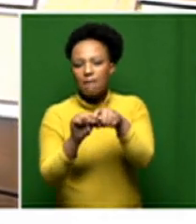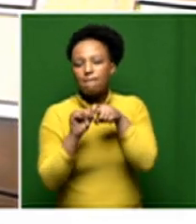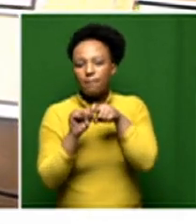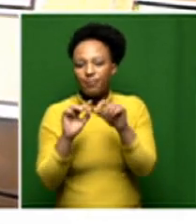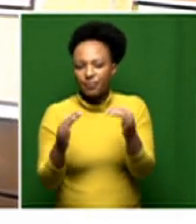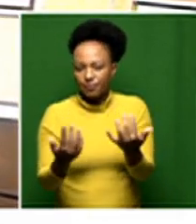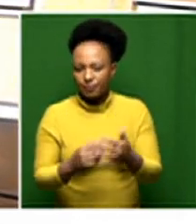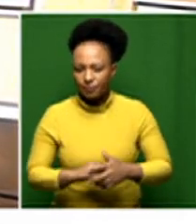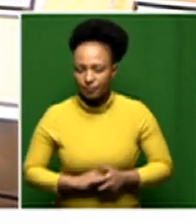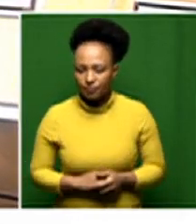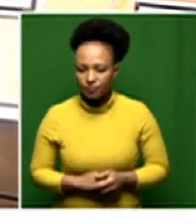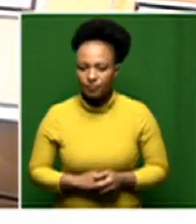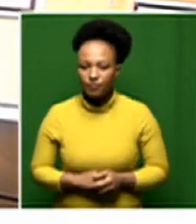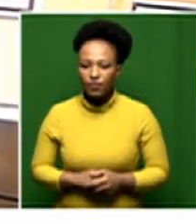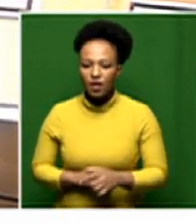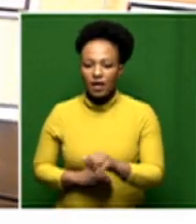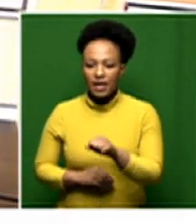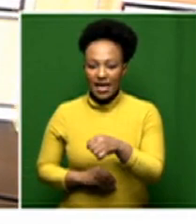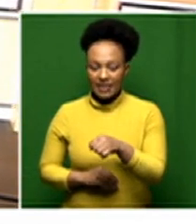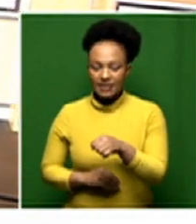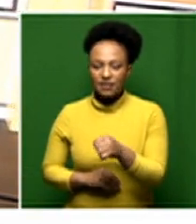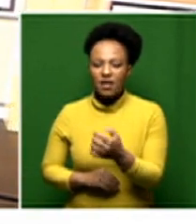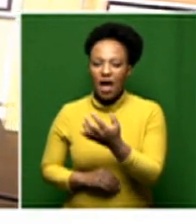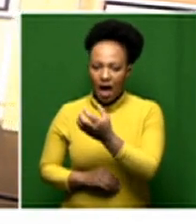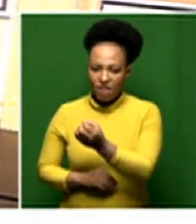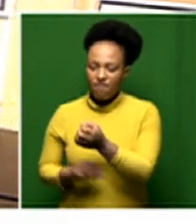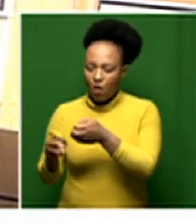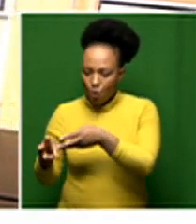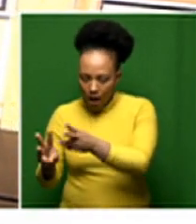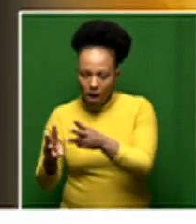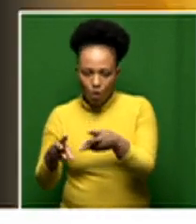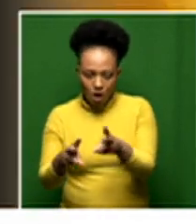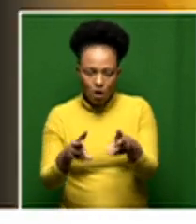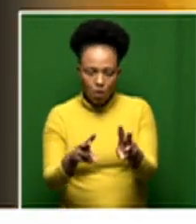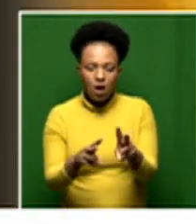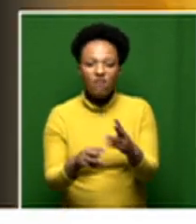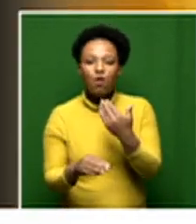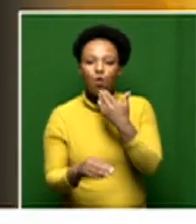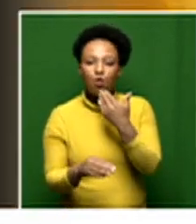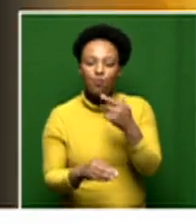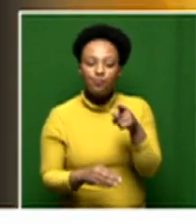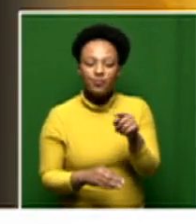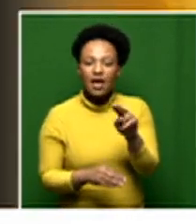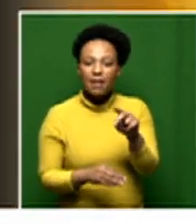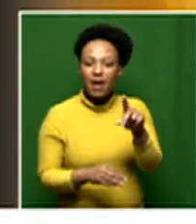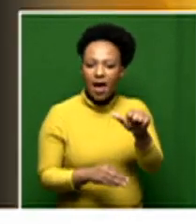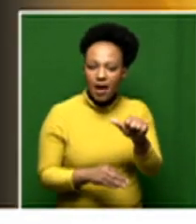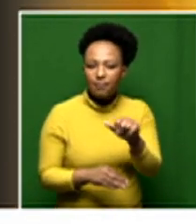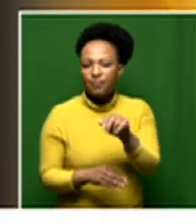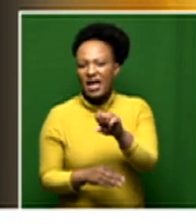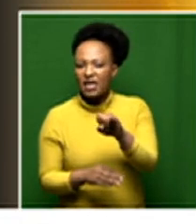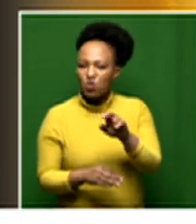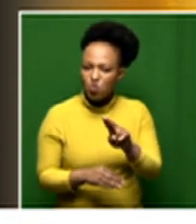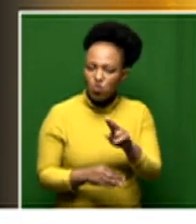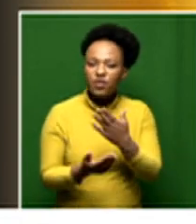Indeed, yeah. There is a there's a number of ways in which law enforcement can recover the money.